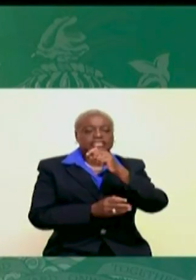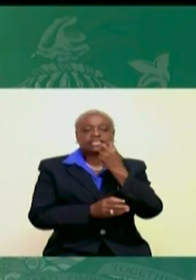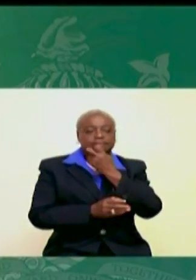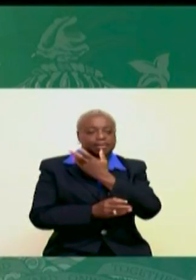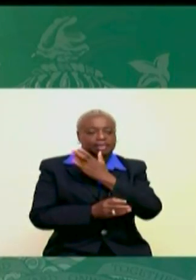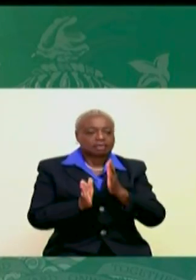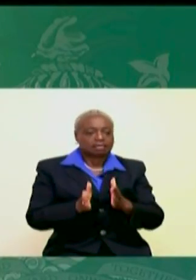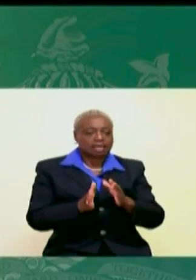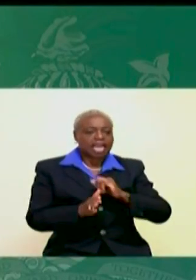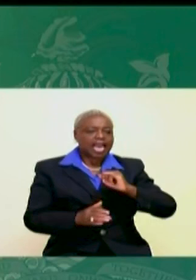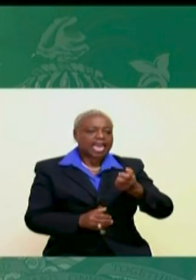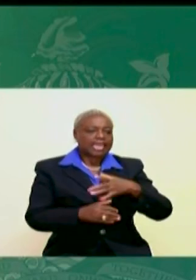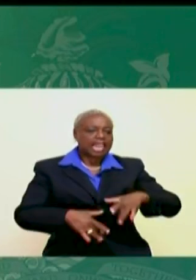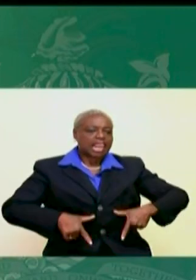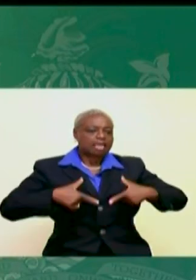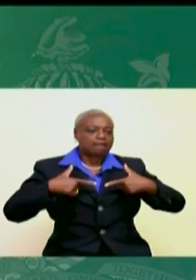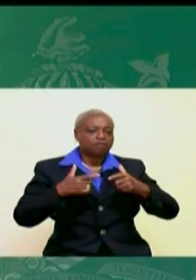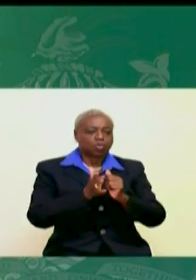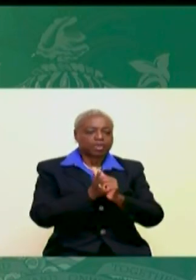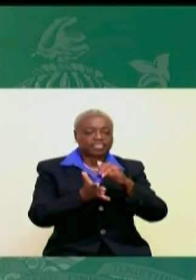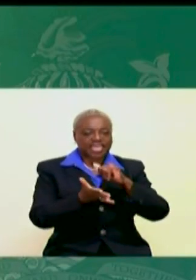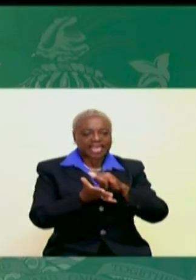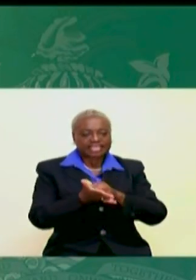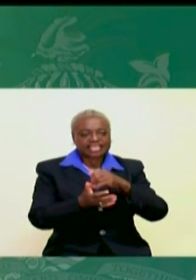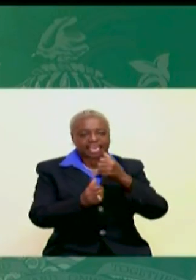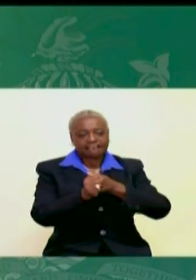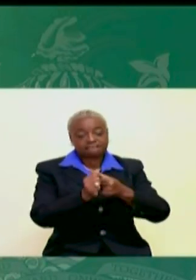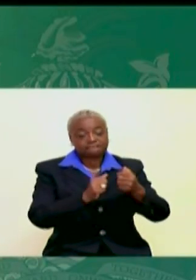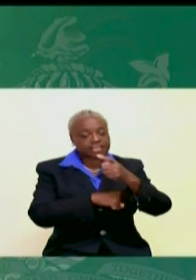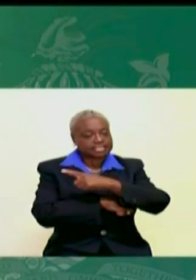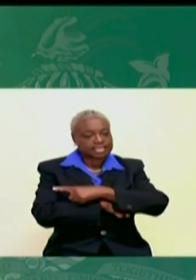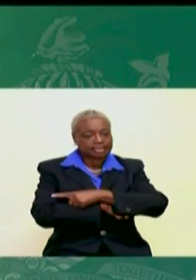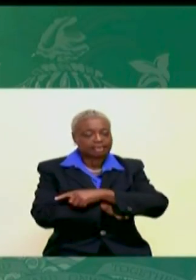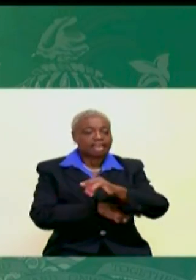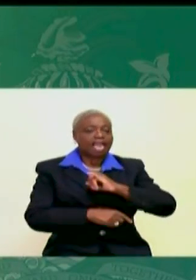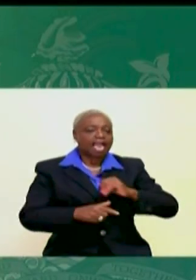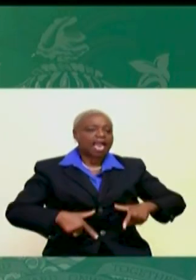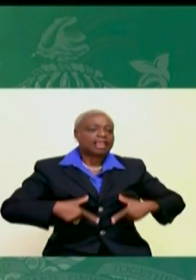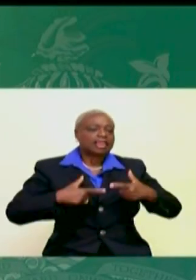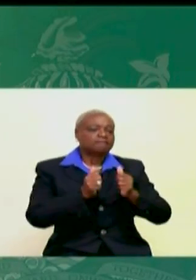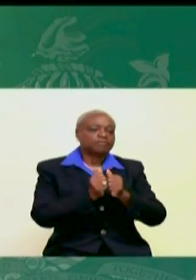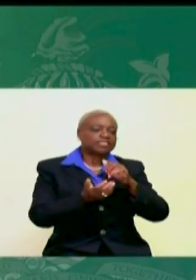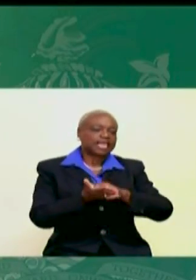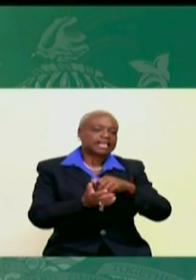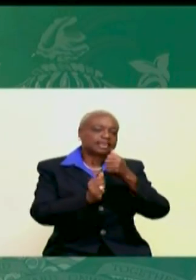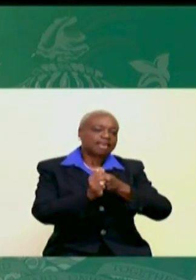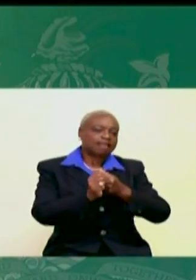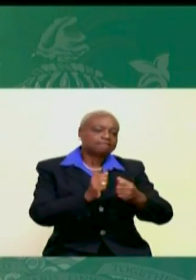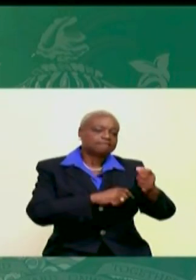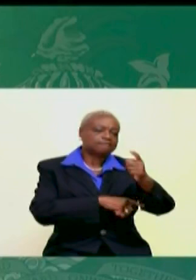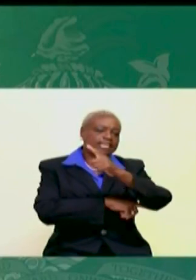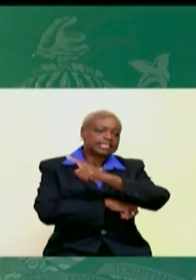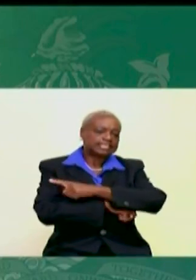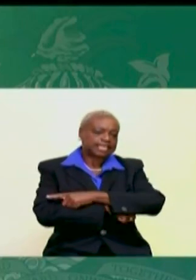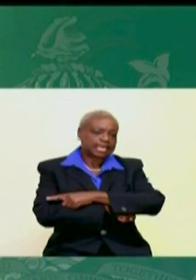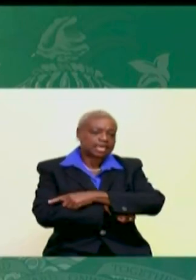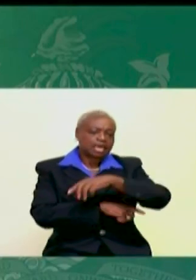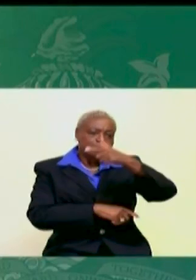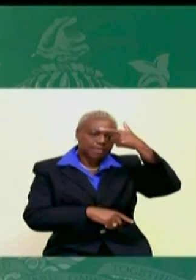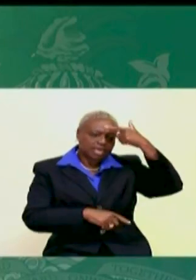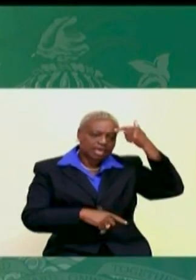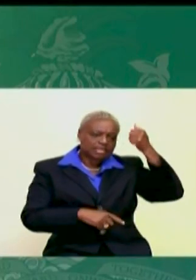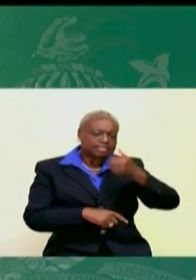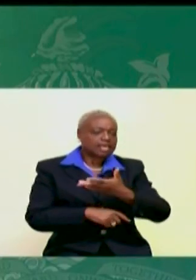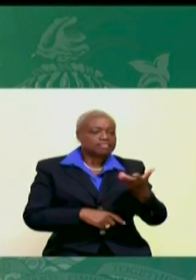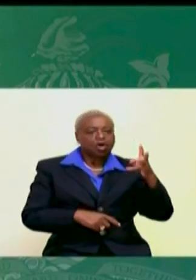I live with that every day. And I live with that every day, Madam Speaker, because there was a